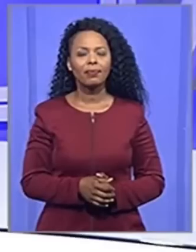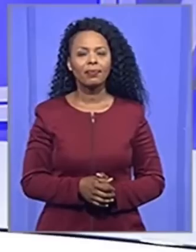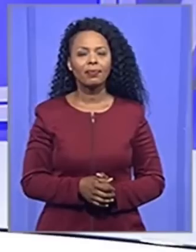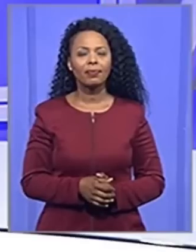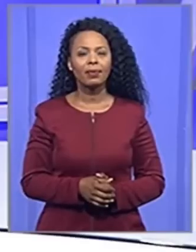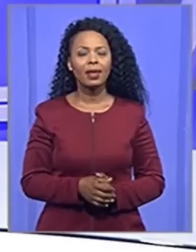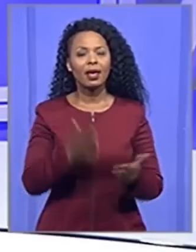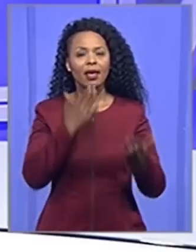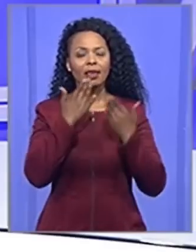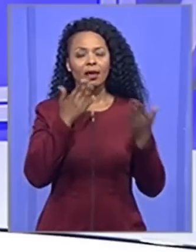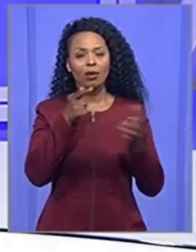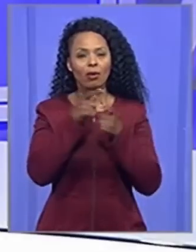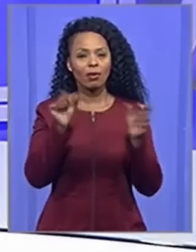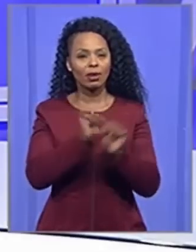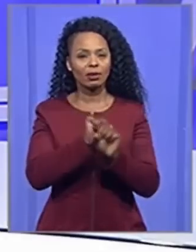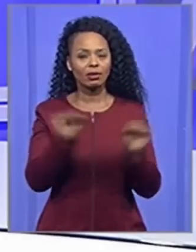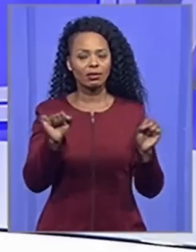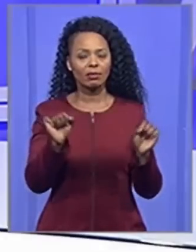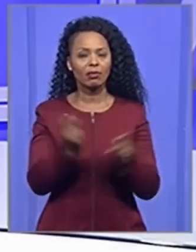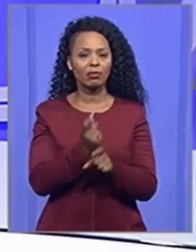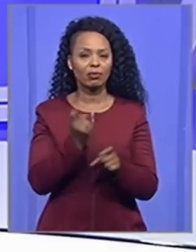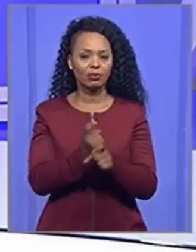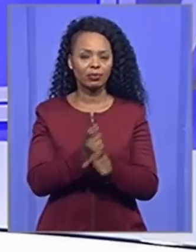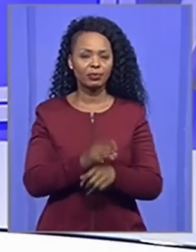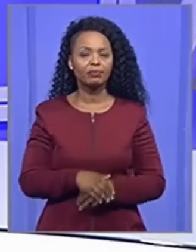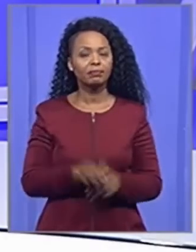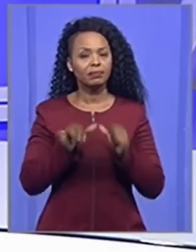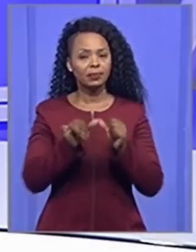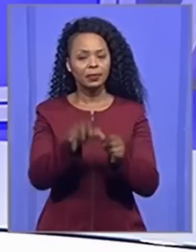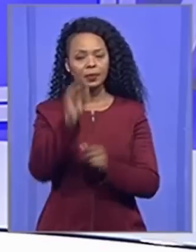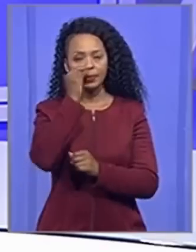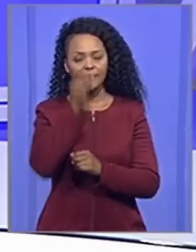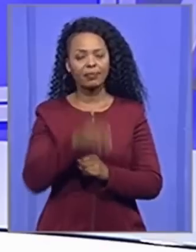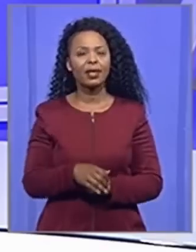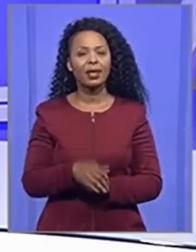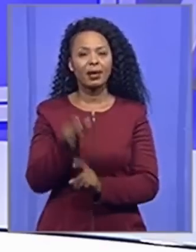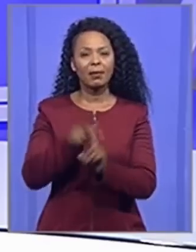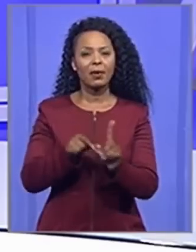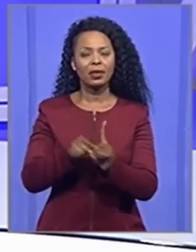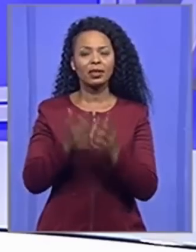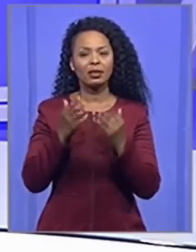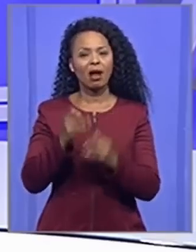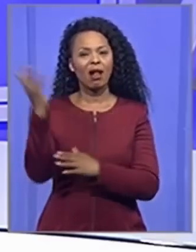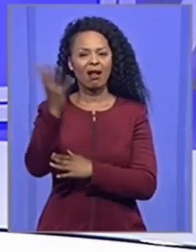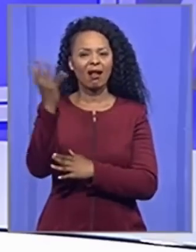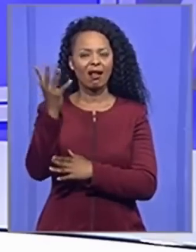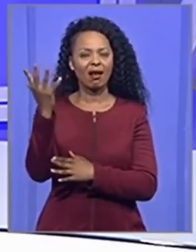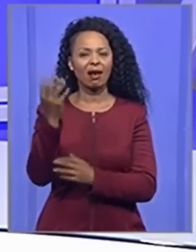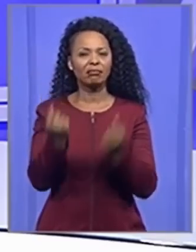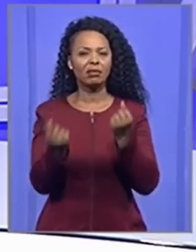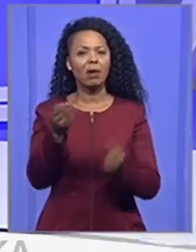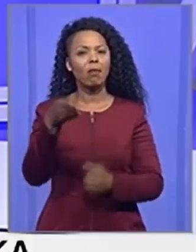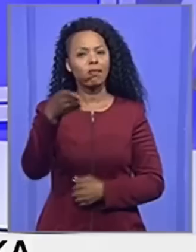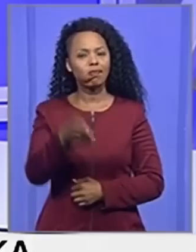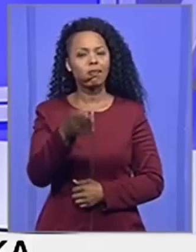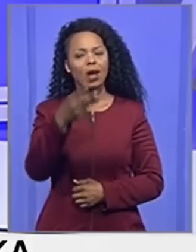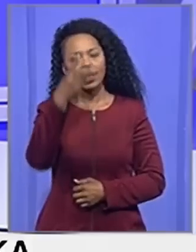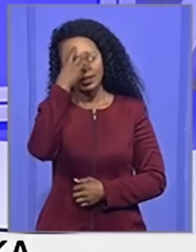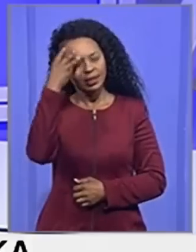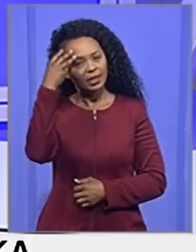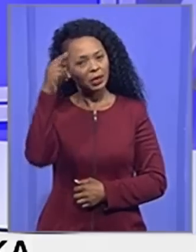re leboga go kgatha tema ga lena ge re gatela pele lephodisa leo ga bjale le fanago ka bohlatse tshekong ya polao